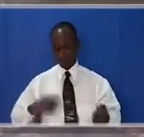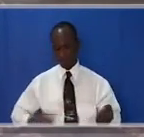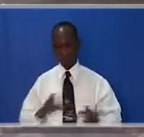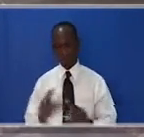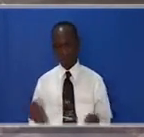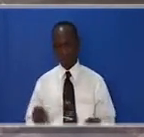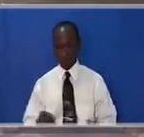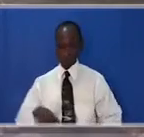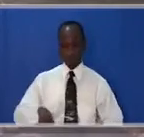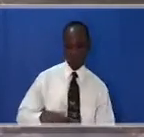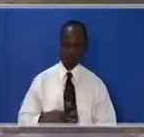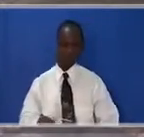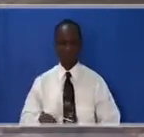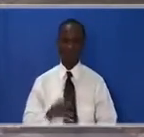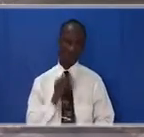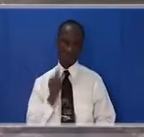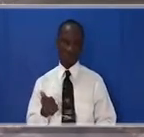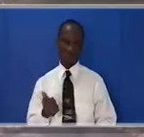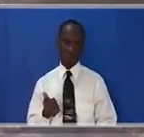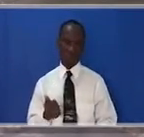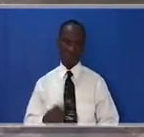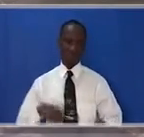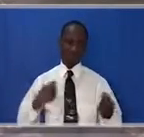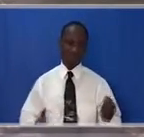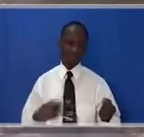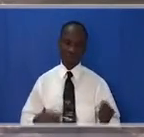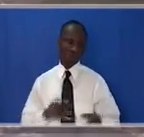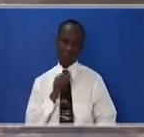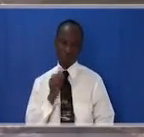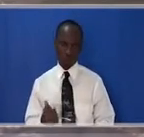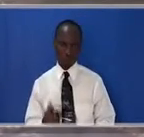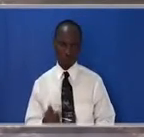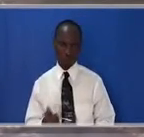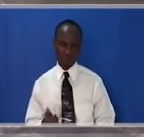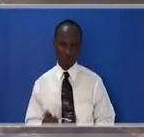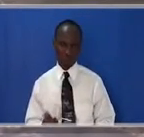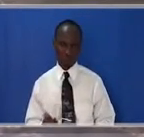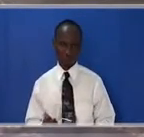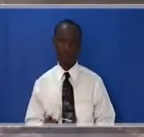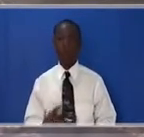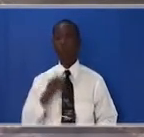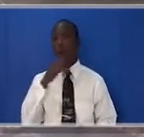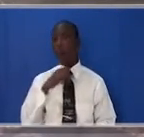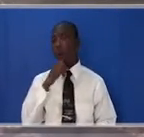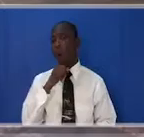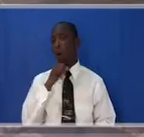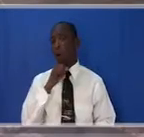asa enka ho ntwenebo enka ho guitar enka ho debi.